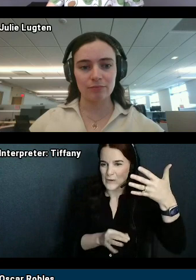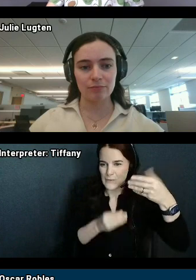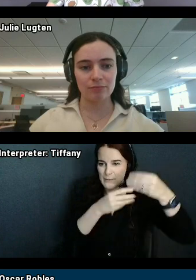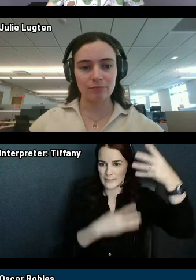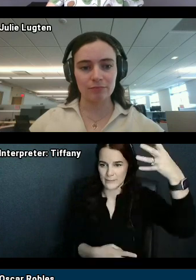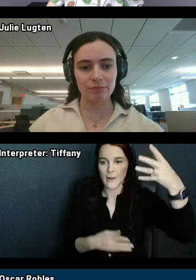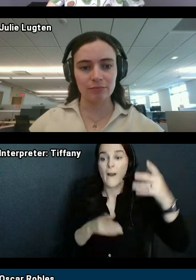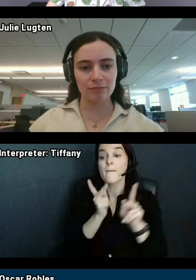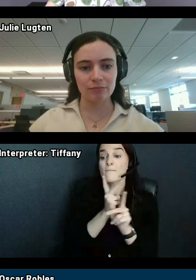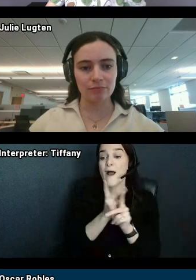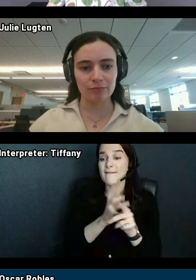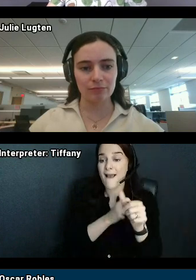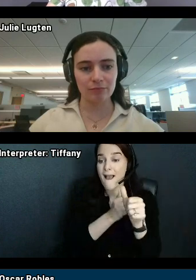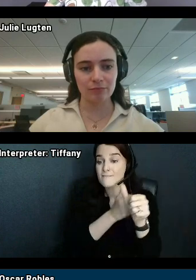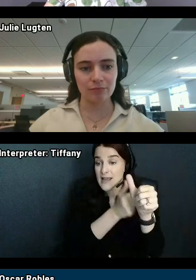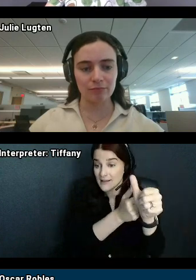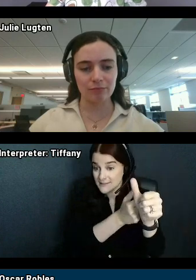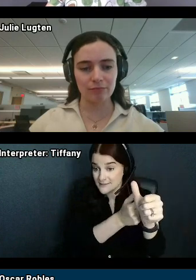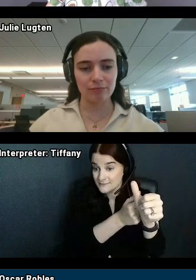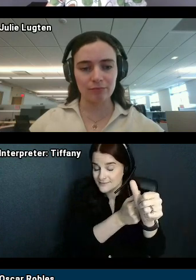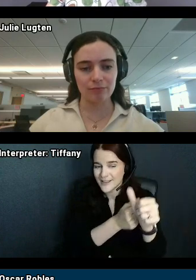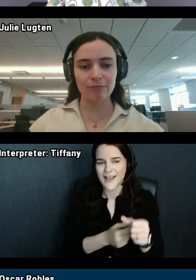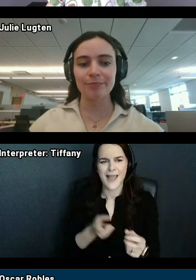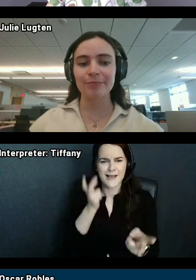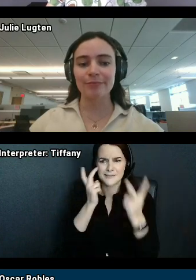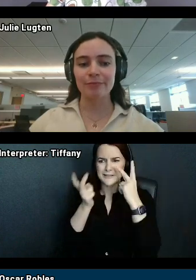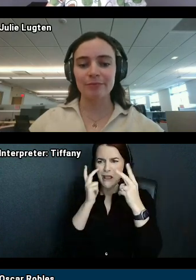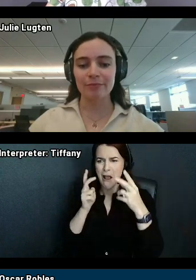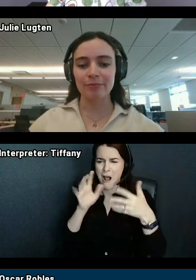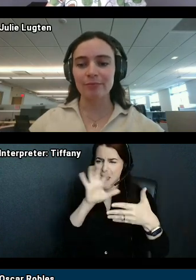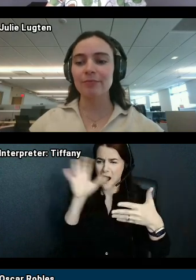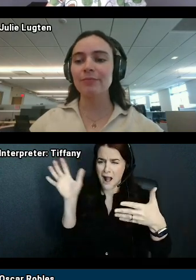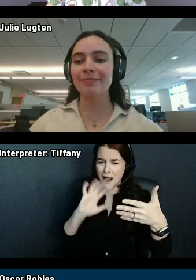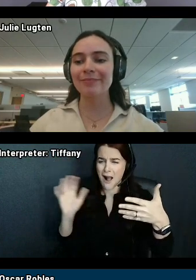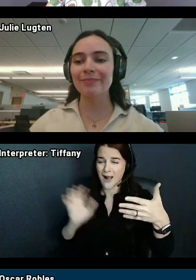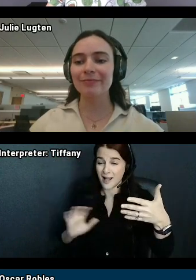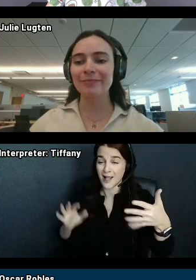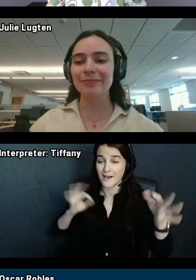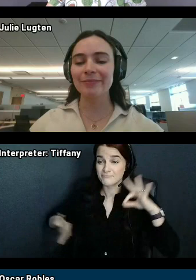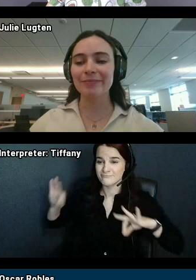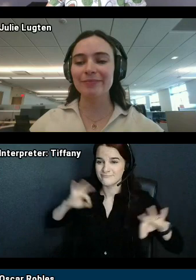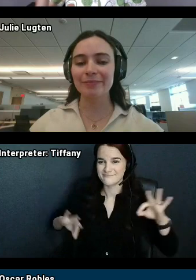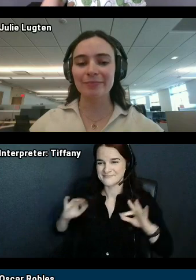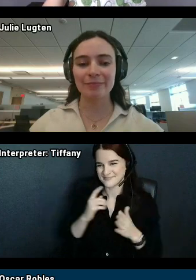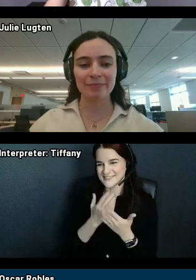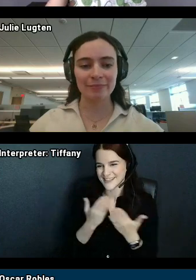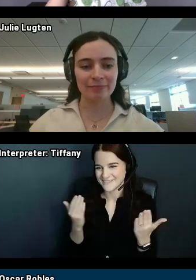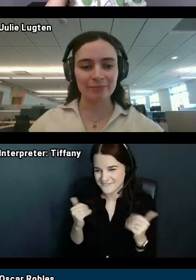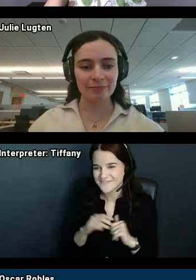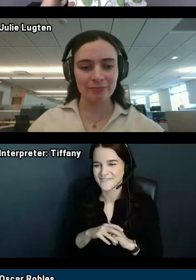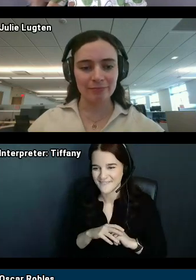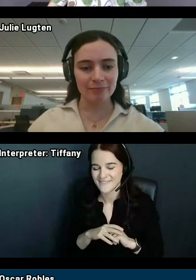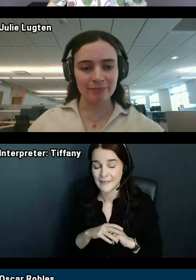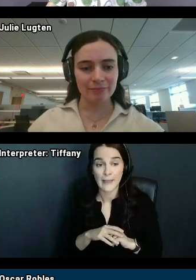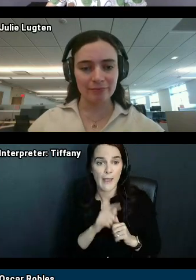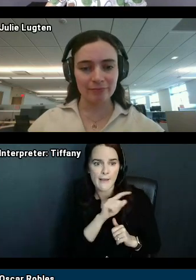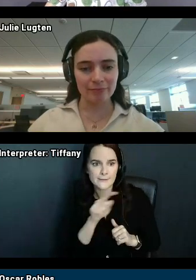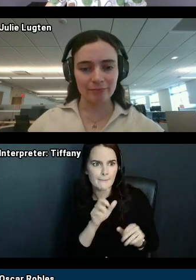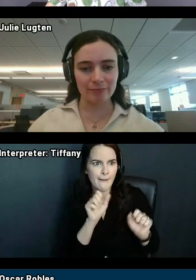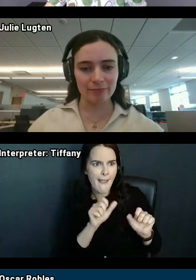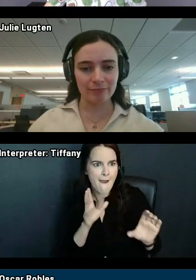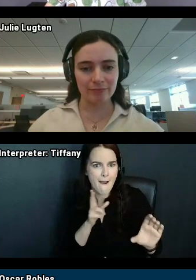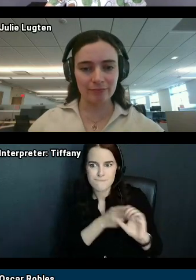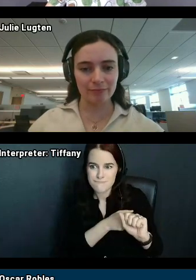updates. And this is where you find a whole host of useful stuff, some of which you can join, some of which you